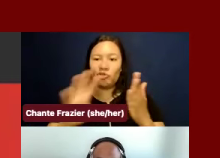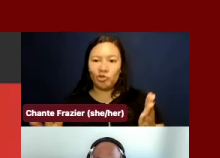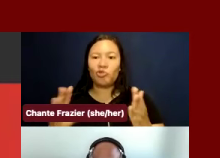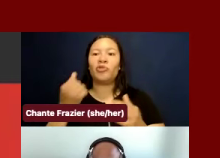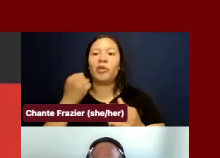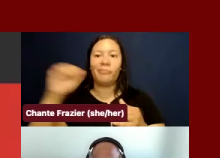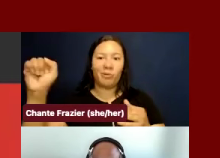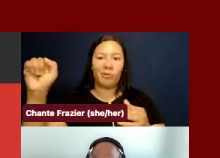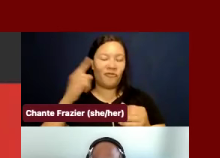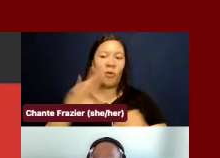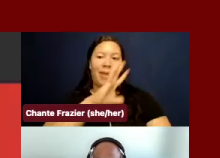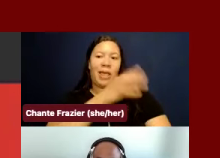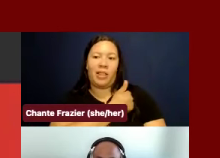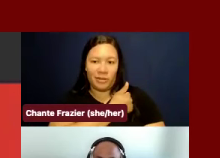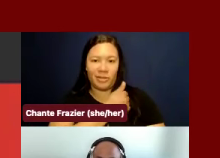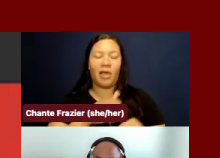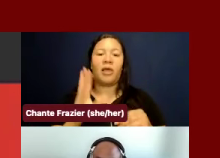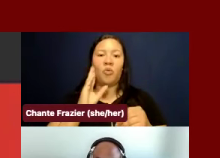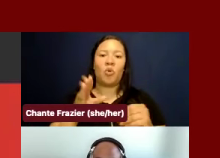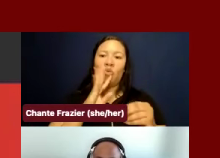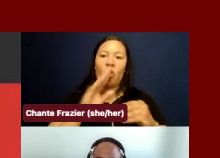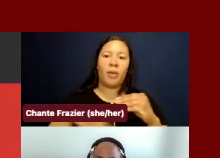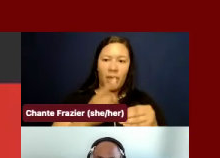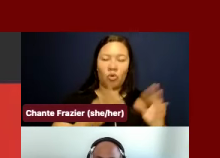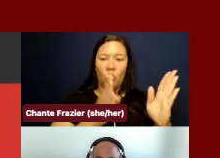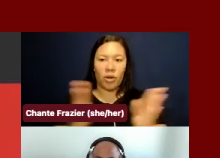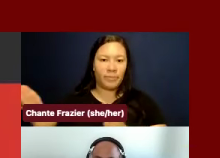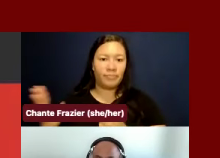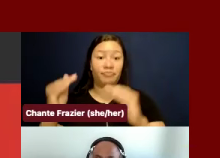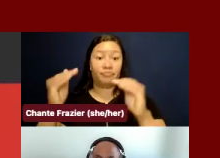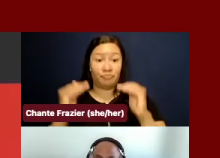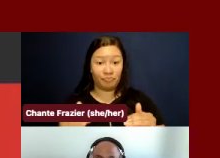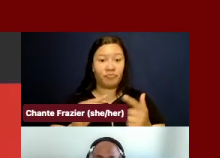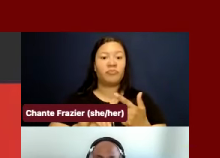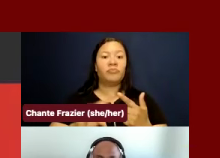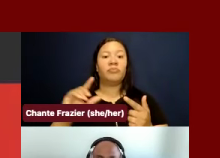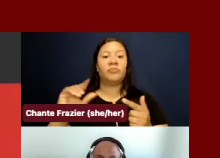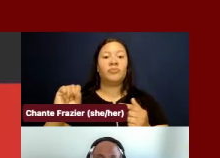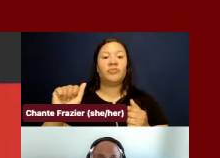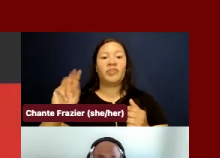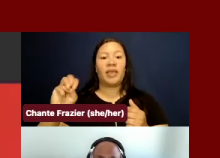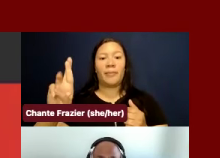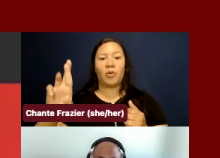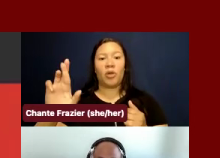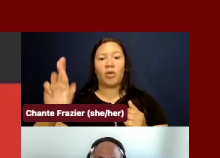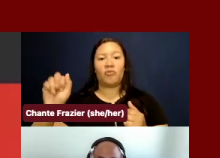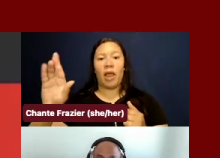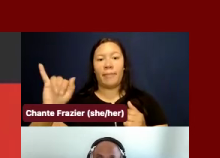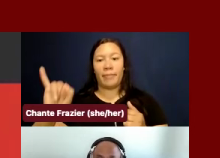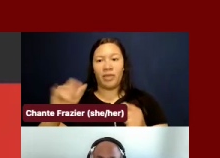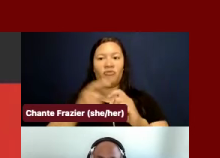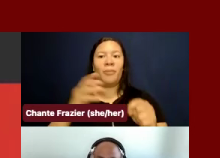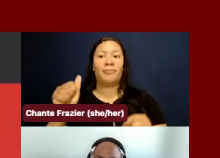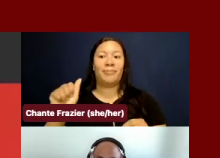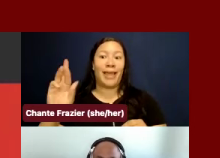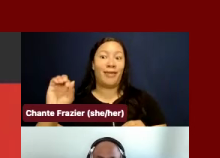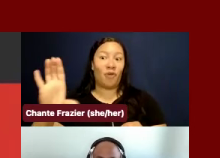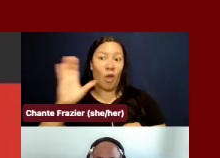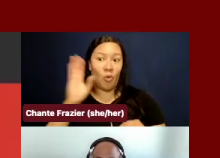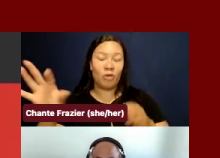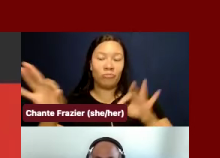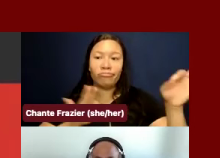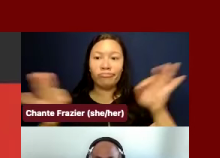we're going to hear from Samra Arabi from AROC, as usual, to give us an update on the incredibly fast-moving political developments